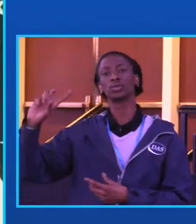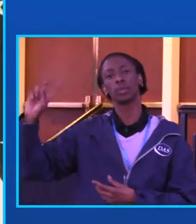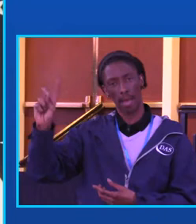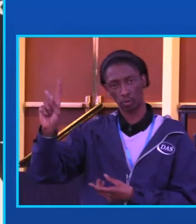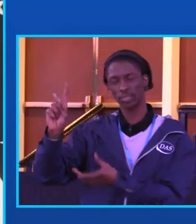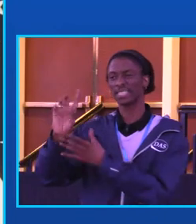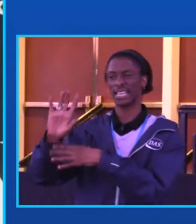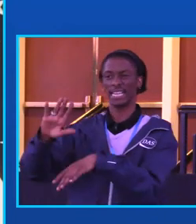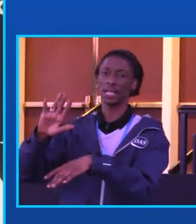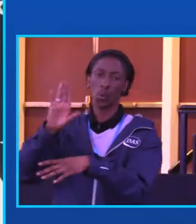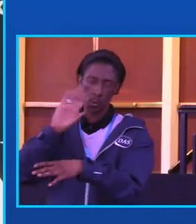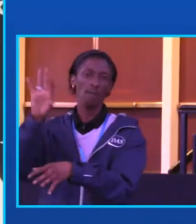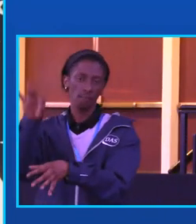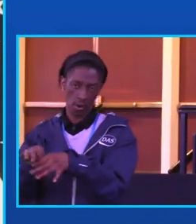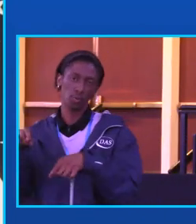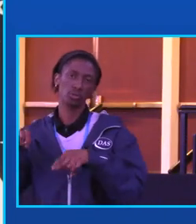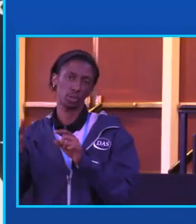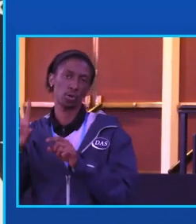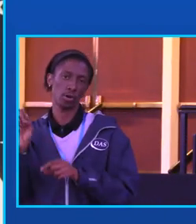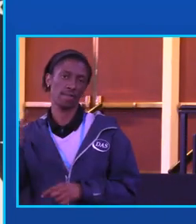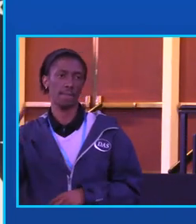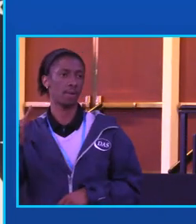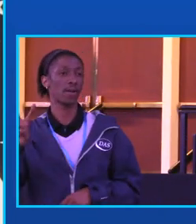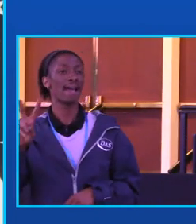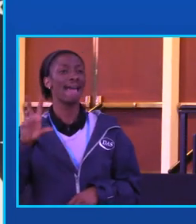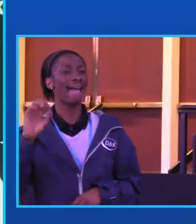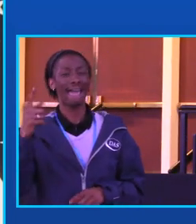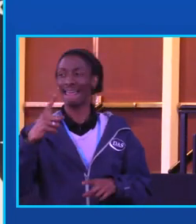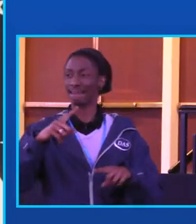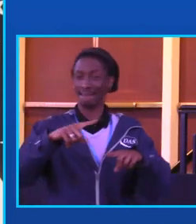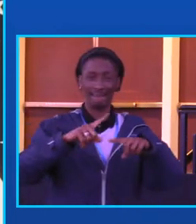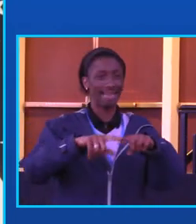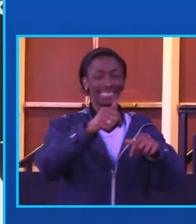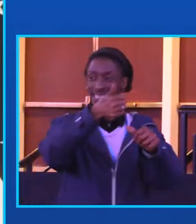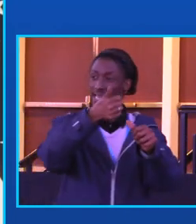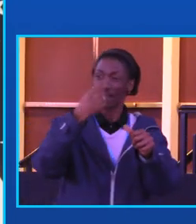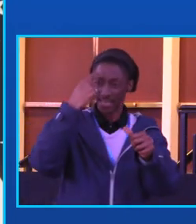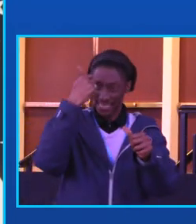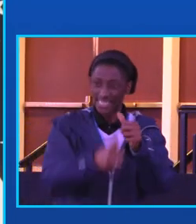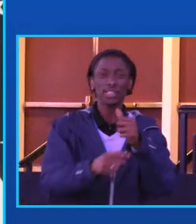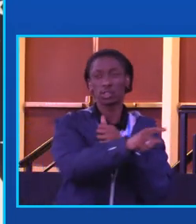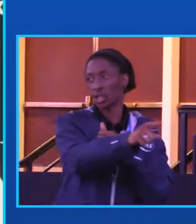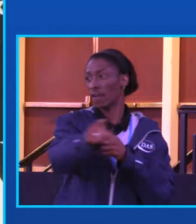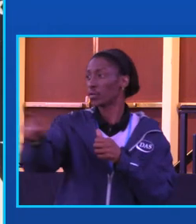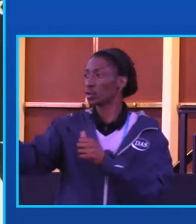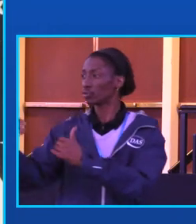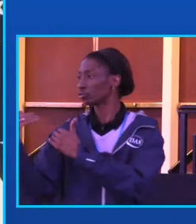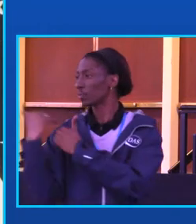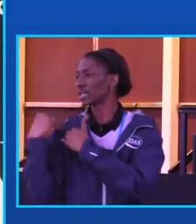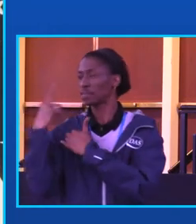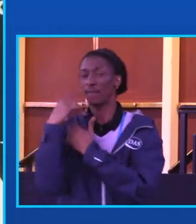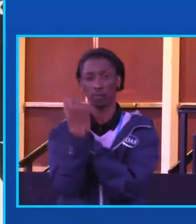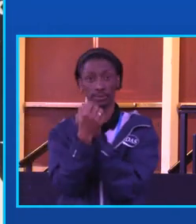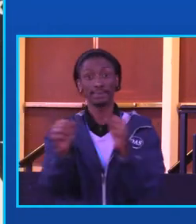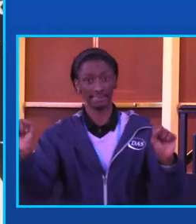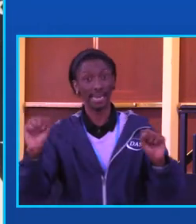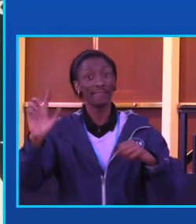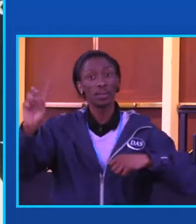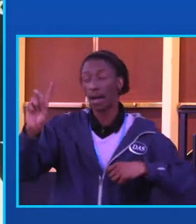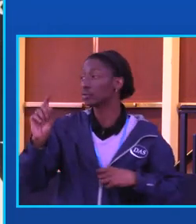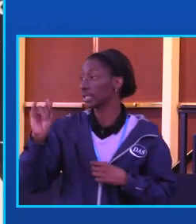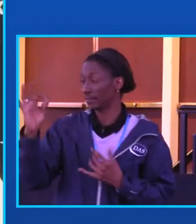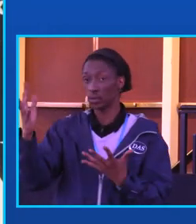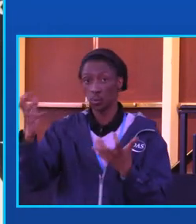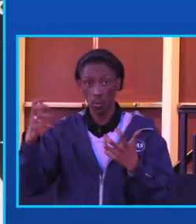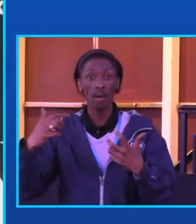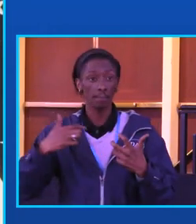in November, and it is up to every single one of us to save it. If you want to join me in defeating